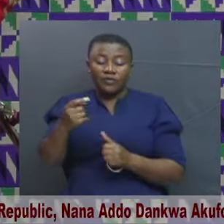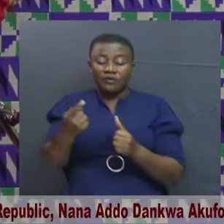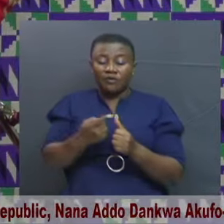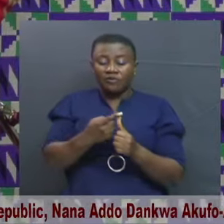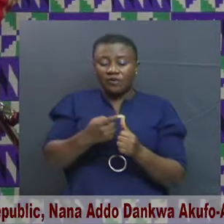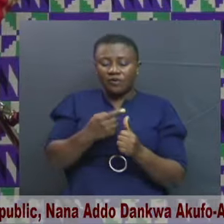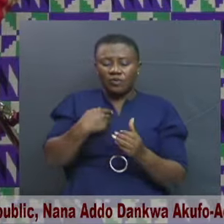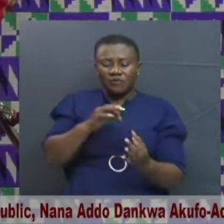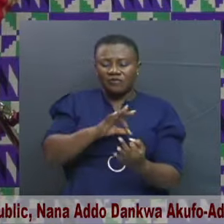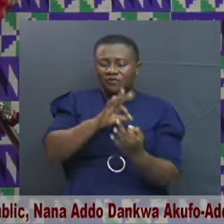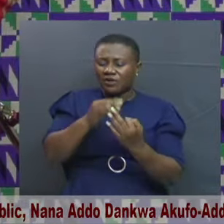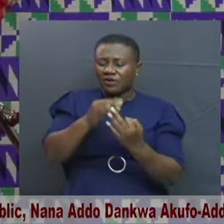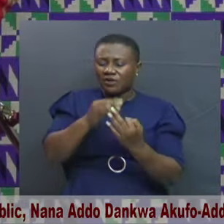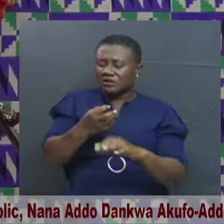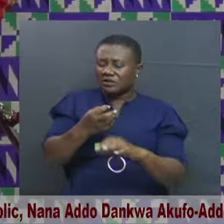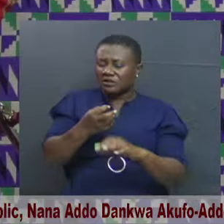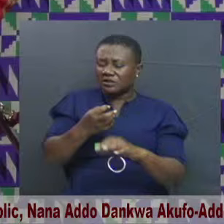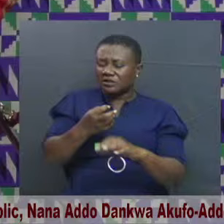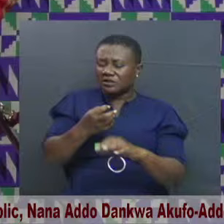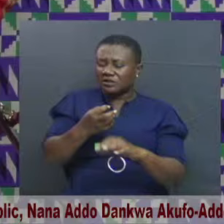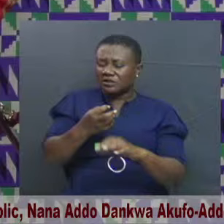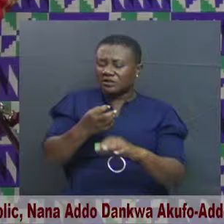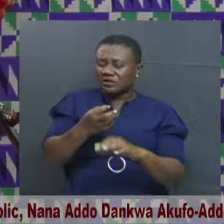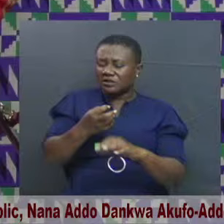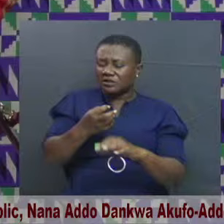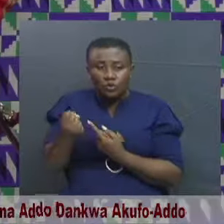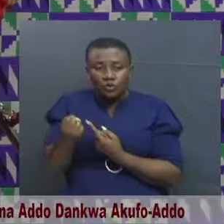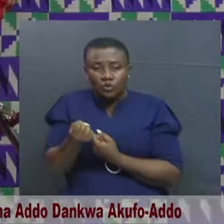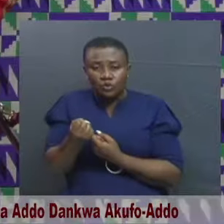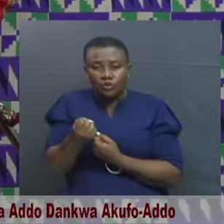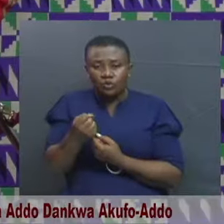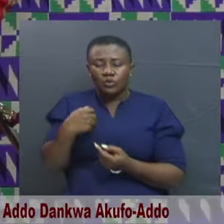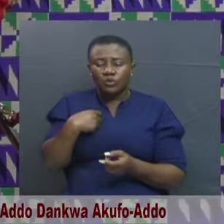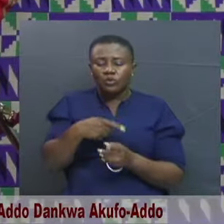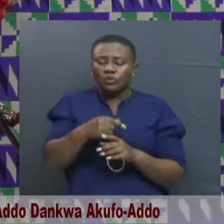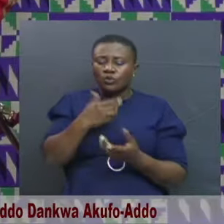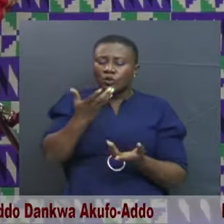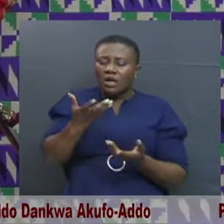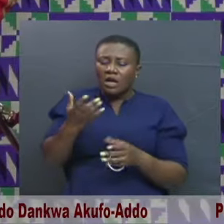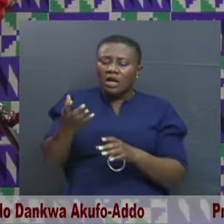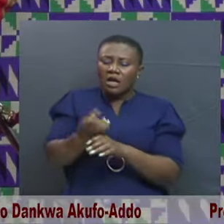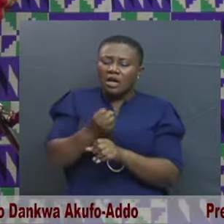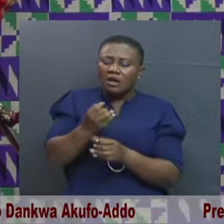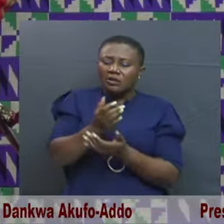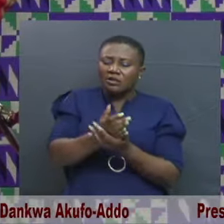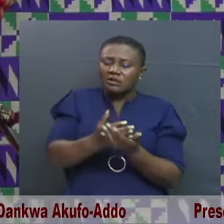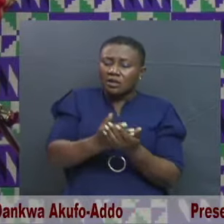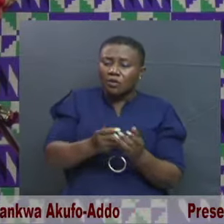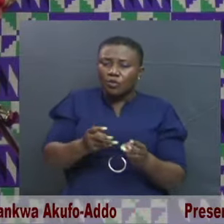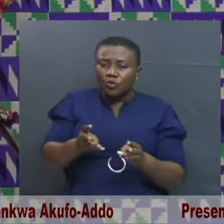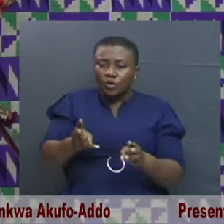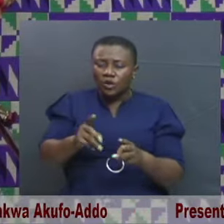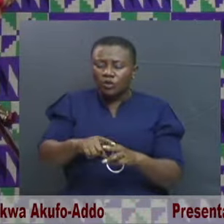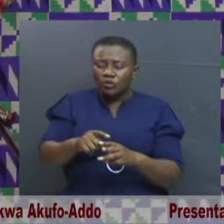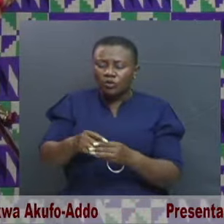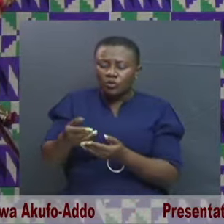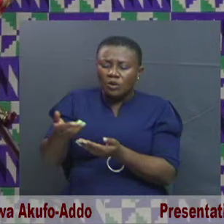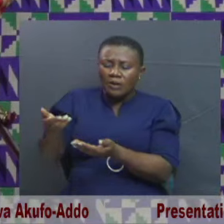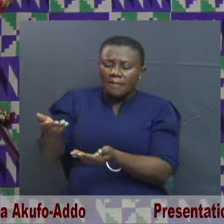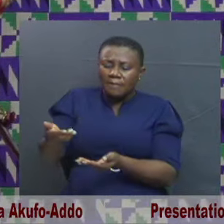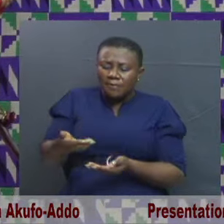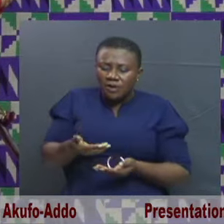difficult situation and had to take a lot of unpleasant but unavoidable measures to bring stability and